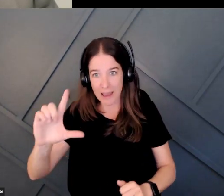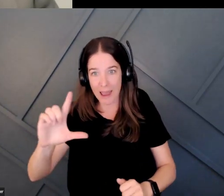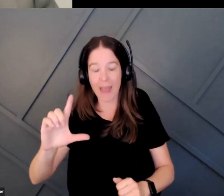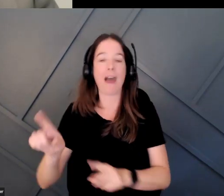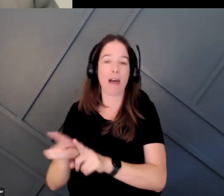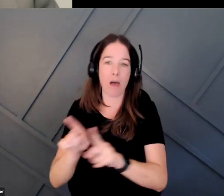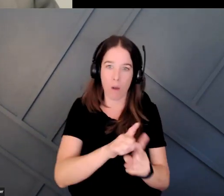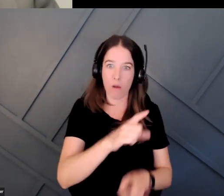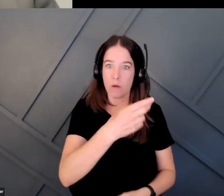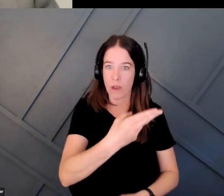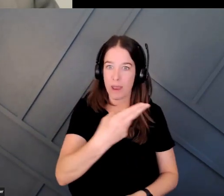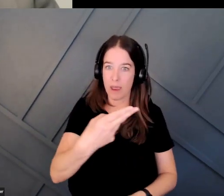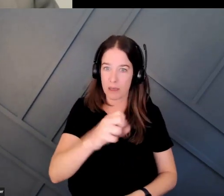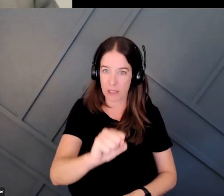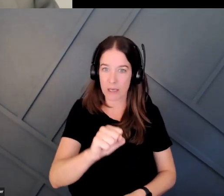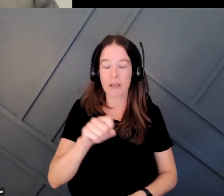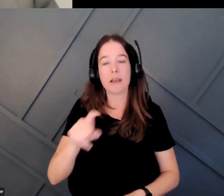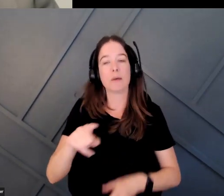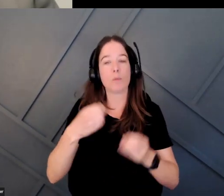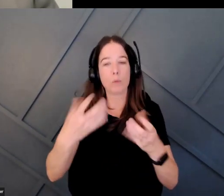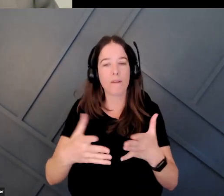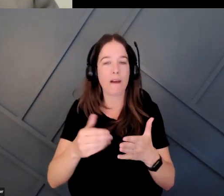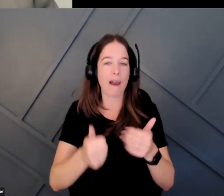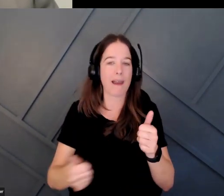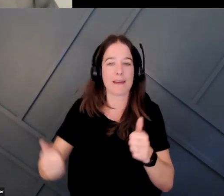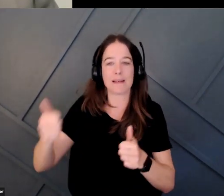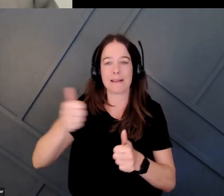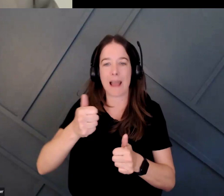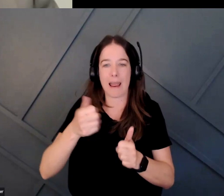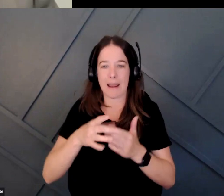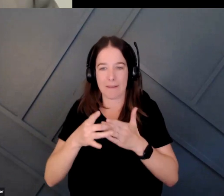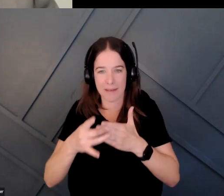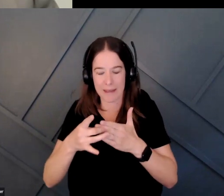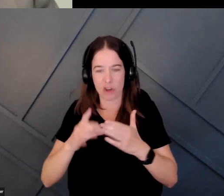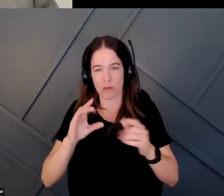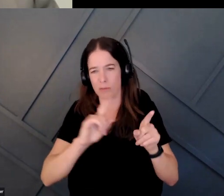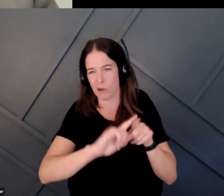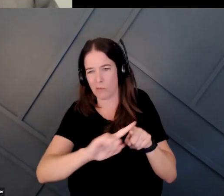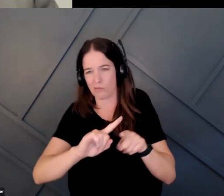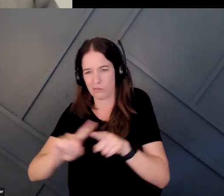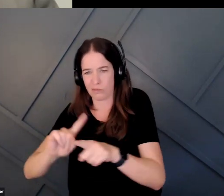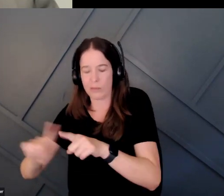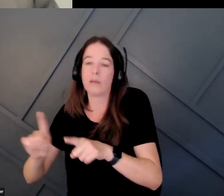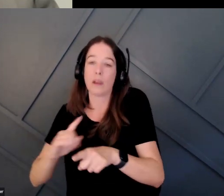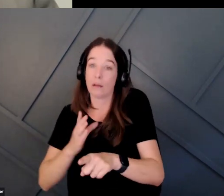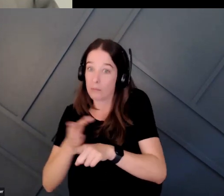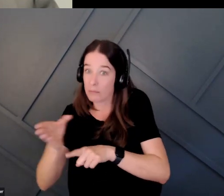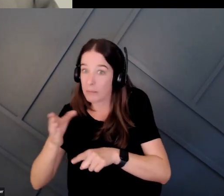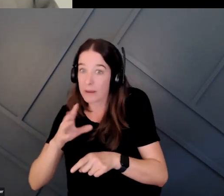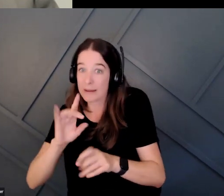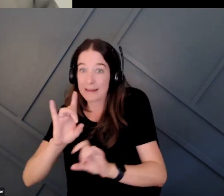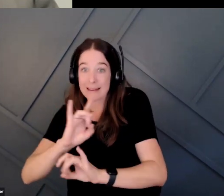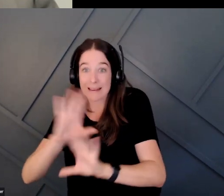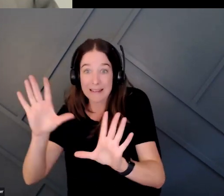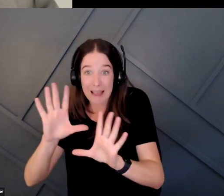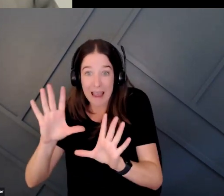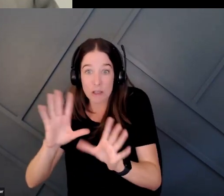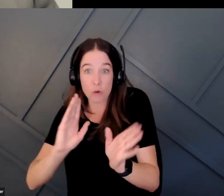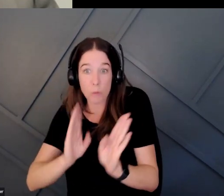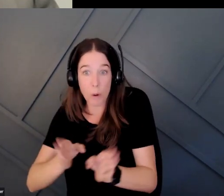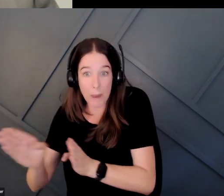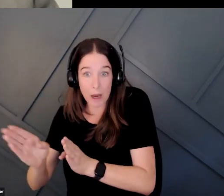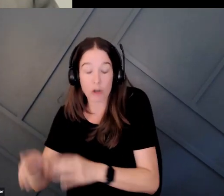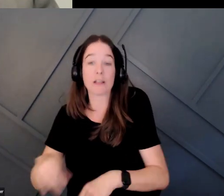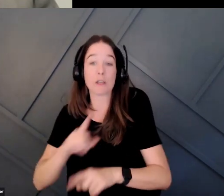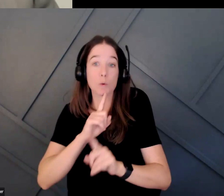also provides executive leadership in a number of areas, including disaster preparedness, response, and recovery. Prior to